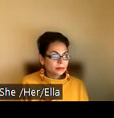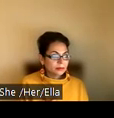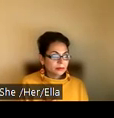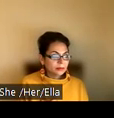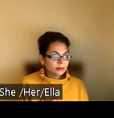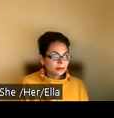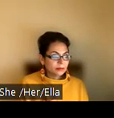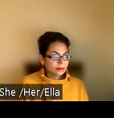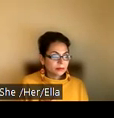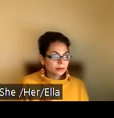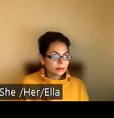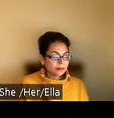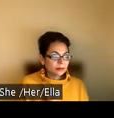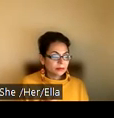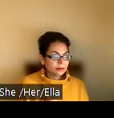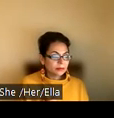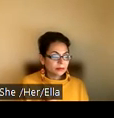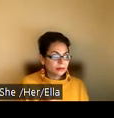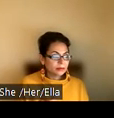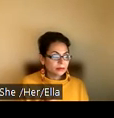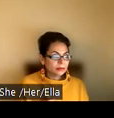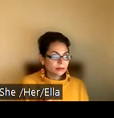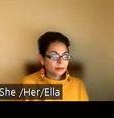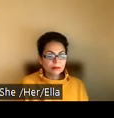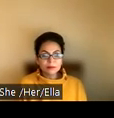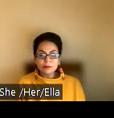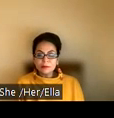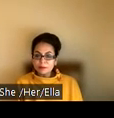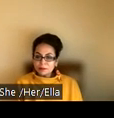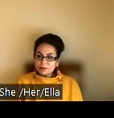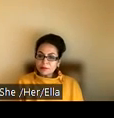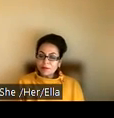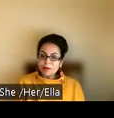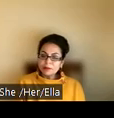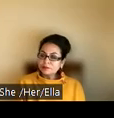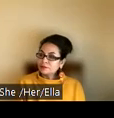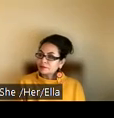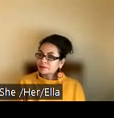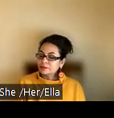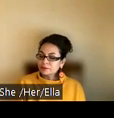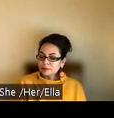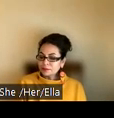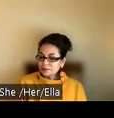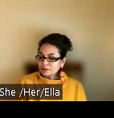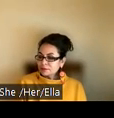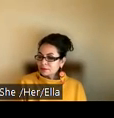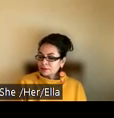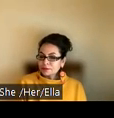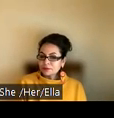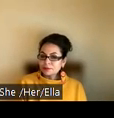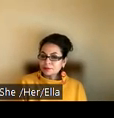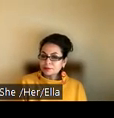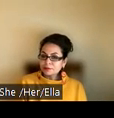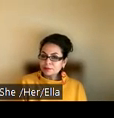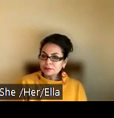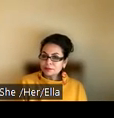the PAC is meeting some Mondays and nearly every Thursday through mid to late July. So community engagement events that this subcommittee would plan would